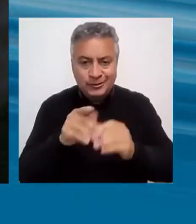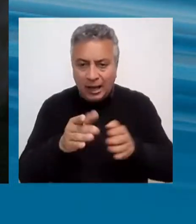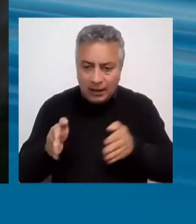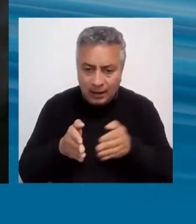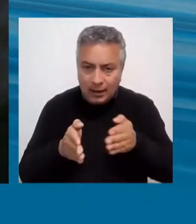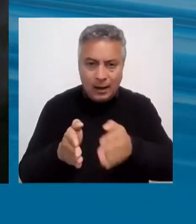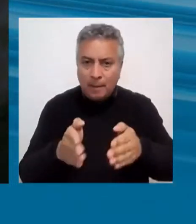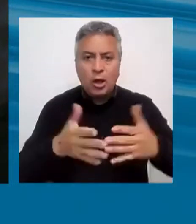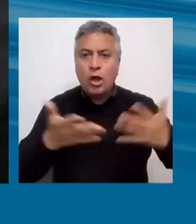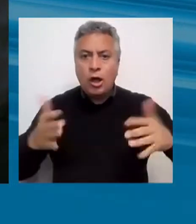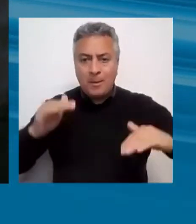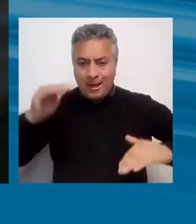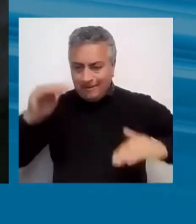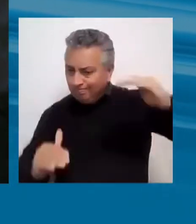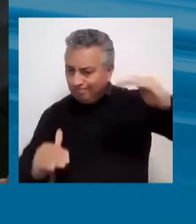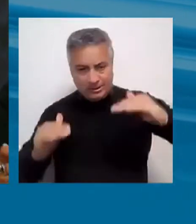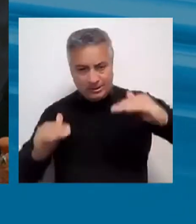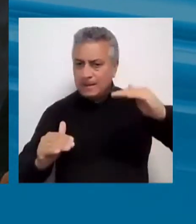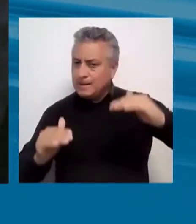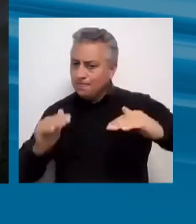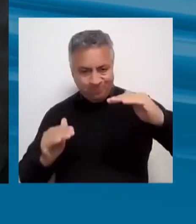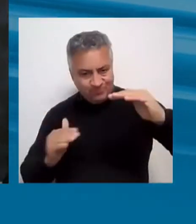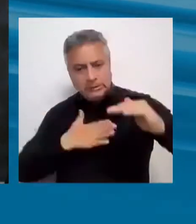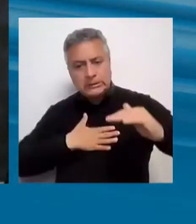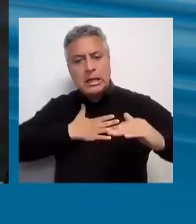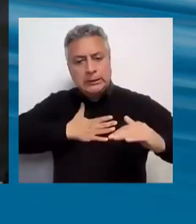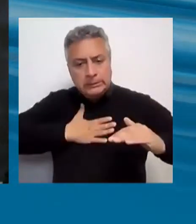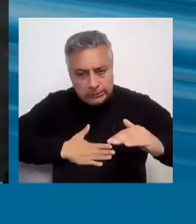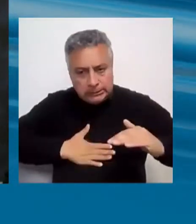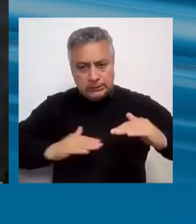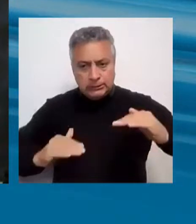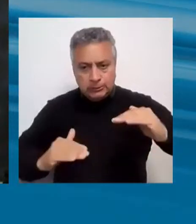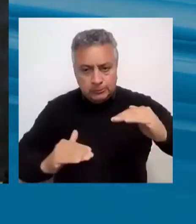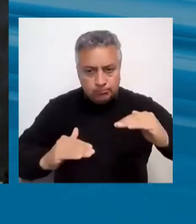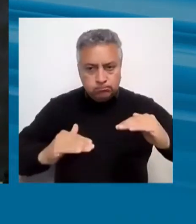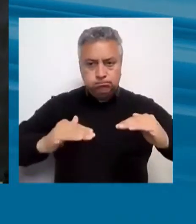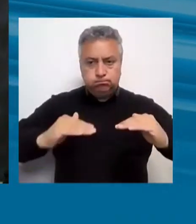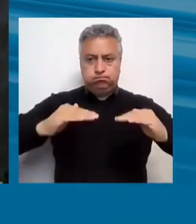and of finding avenues to overcome these problems and